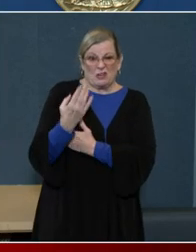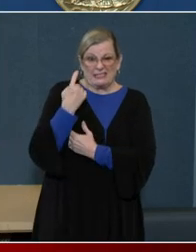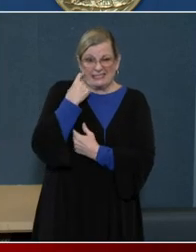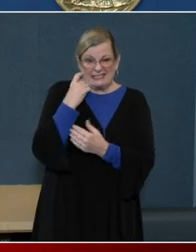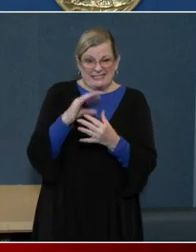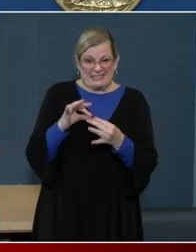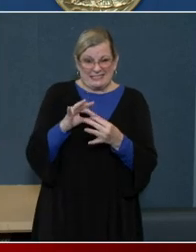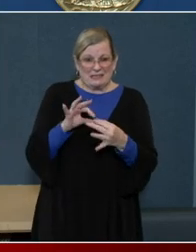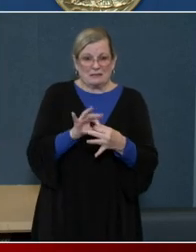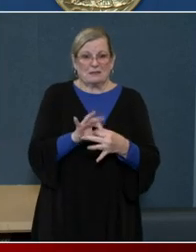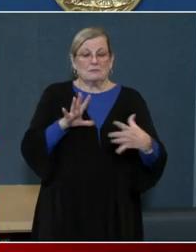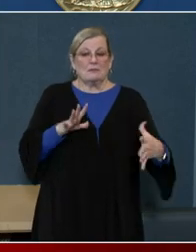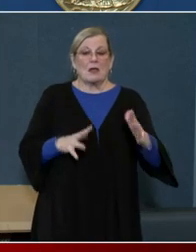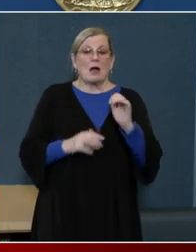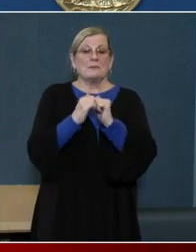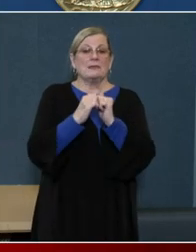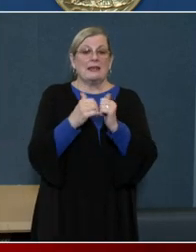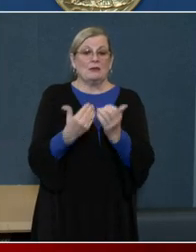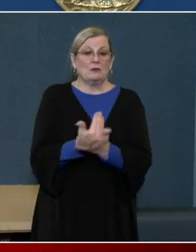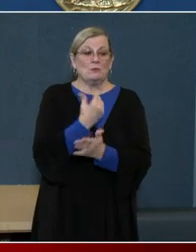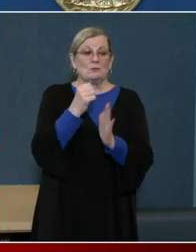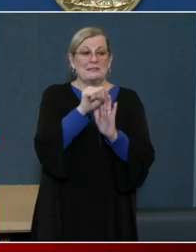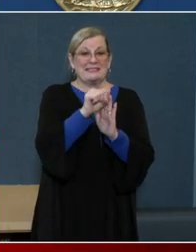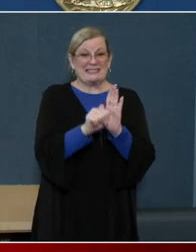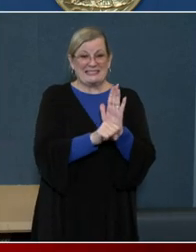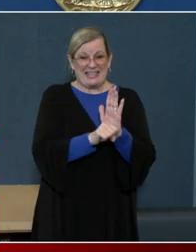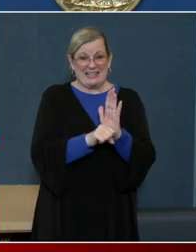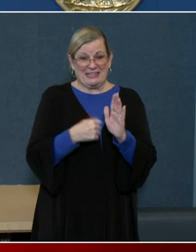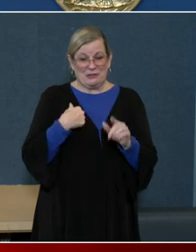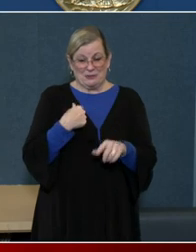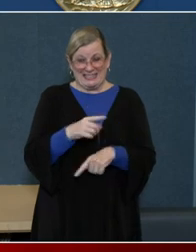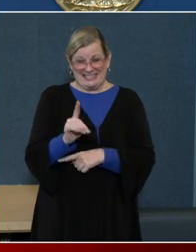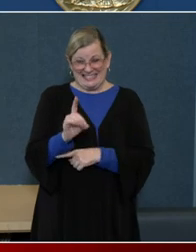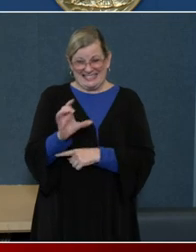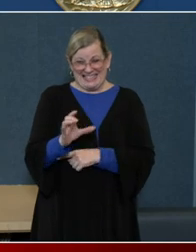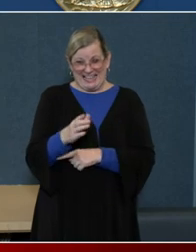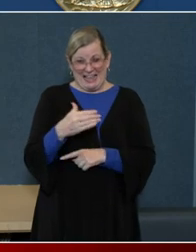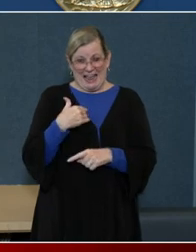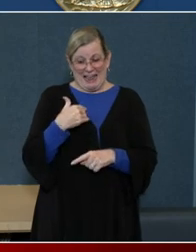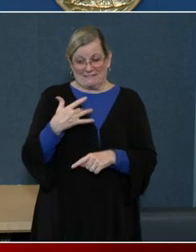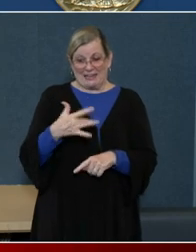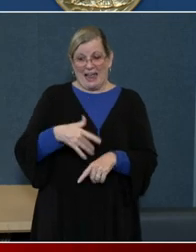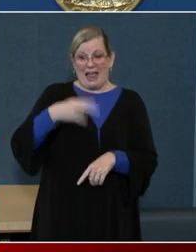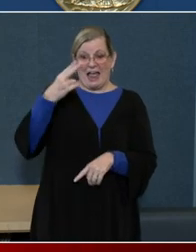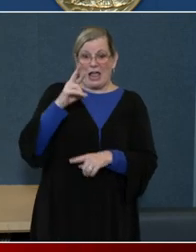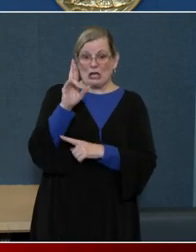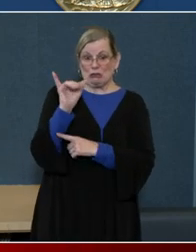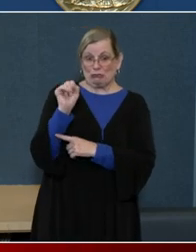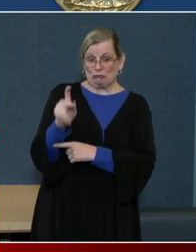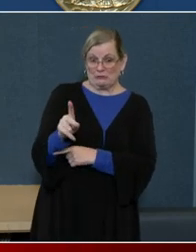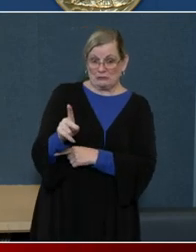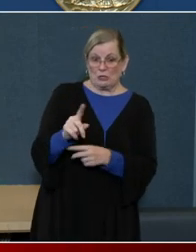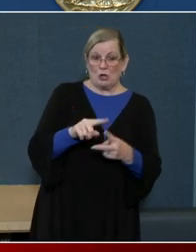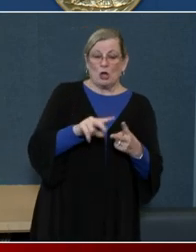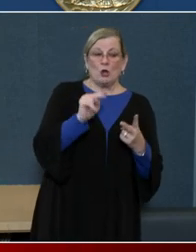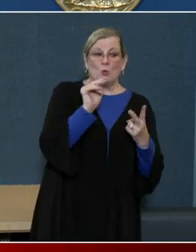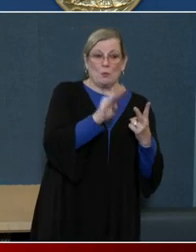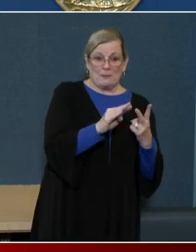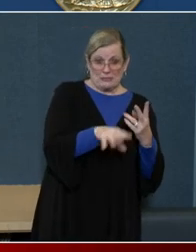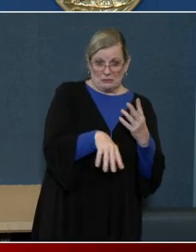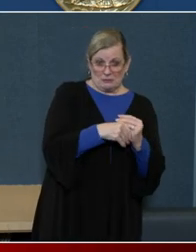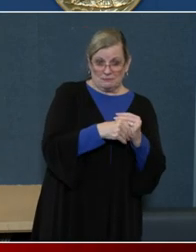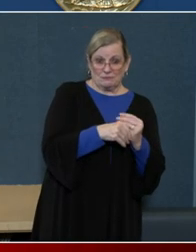that DC Health considers high risk. New Mexico was added and Arizona